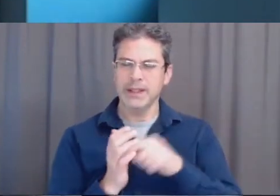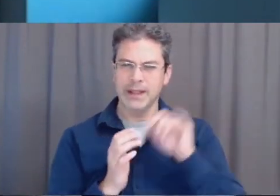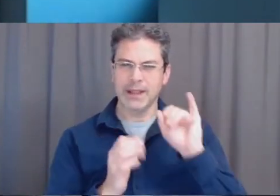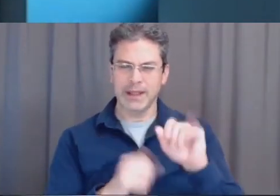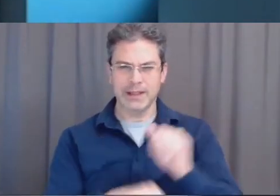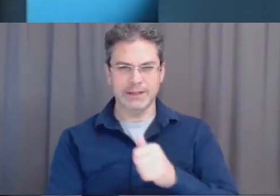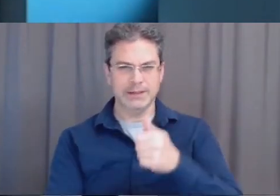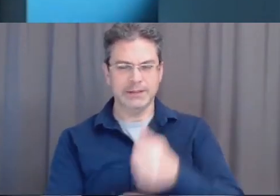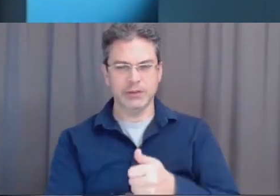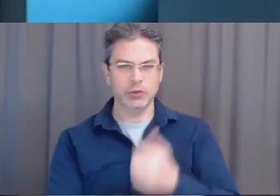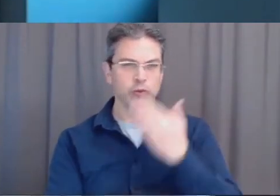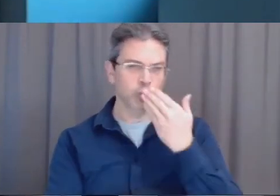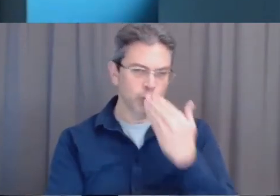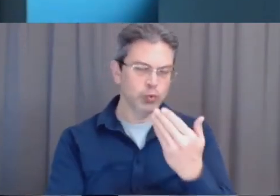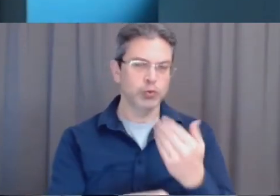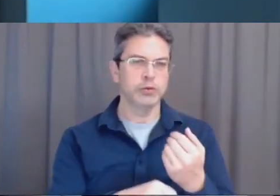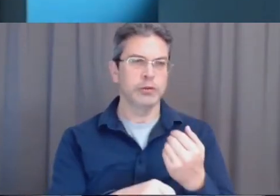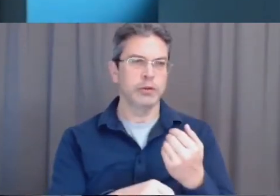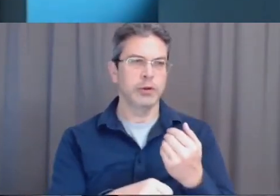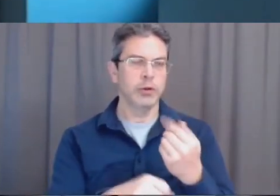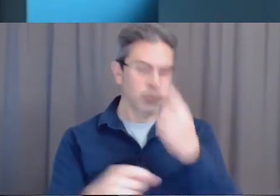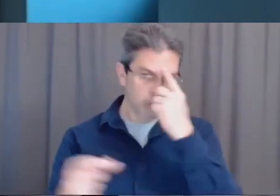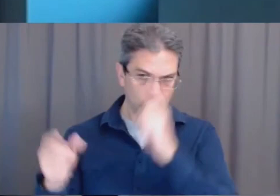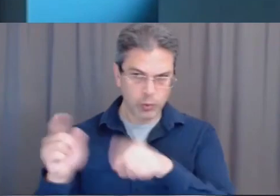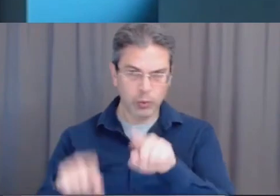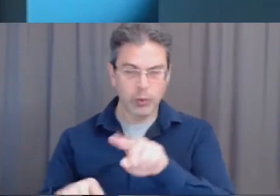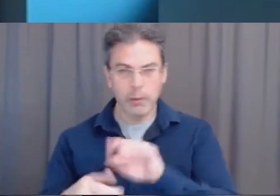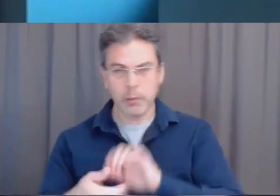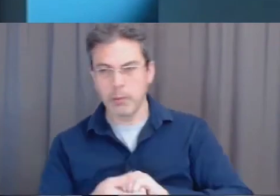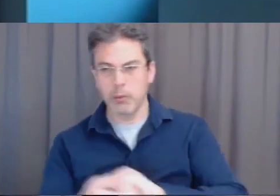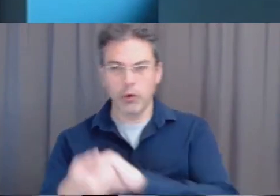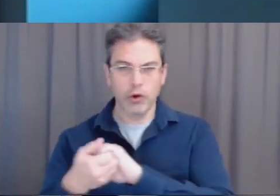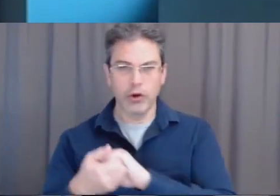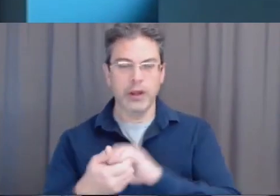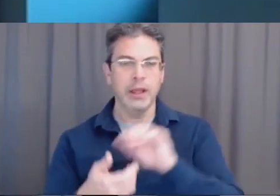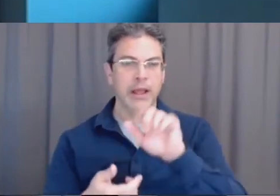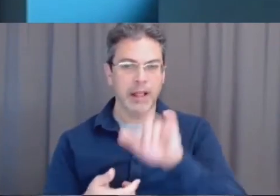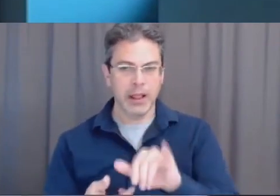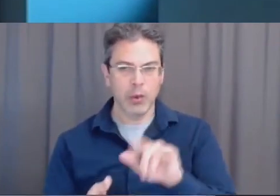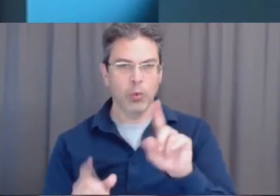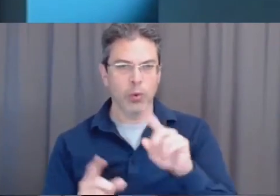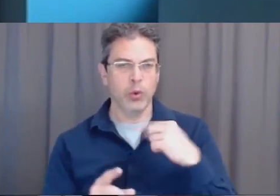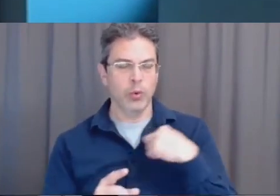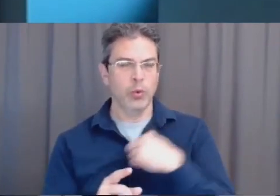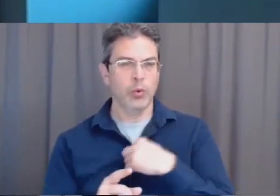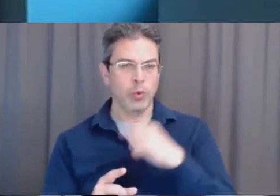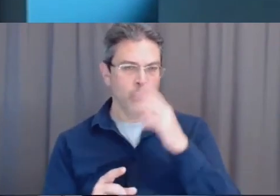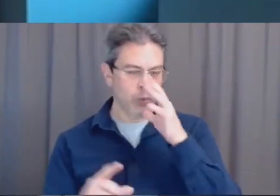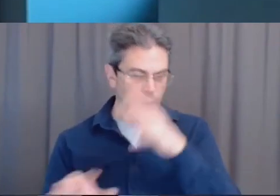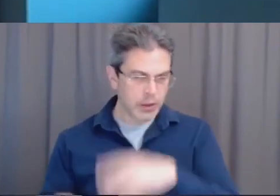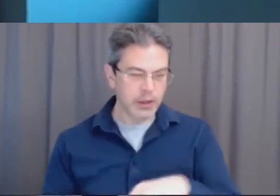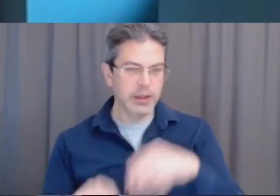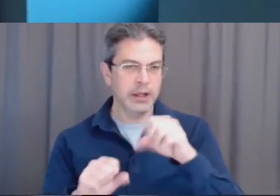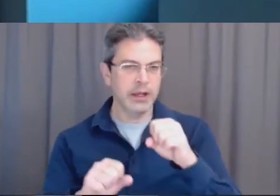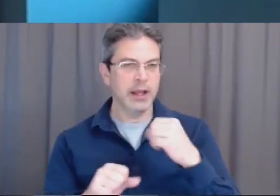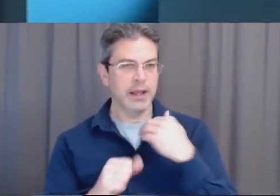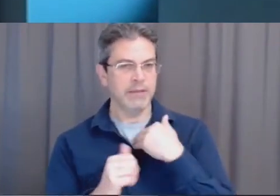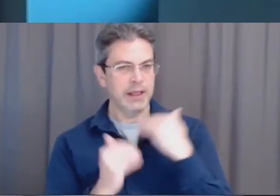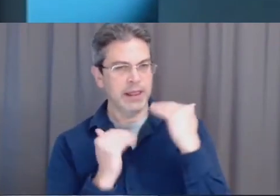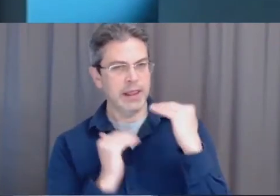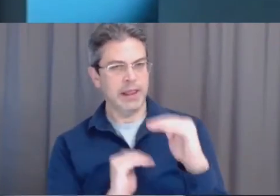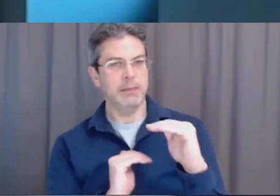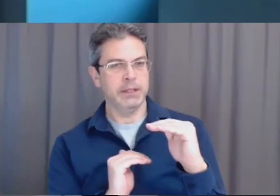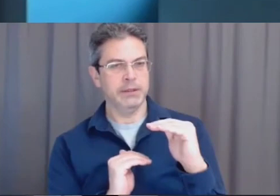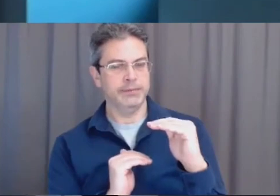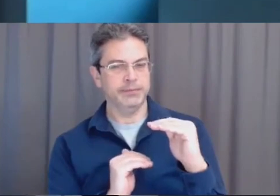among our partners and allies about where we will collectively uphold certain limits.